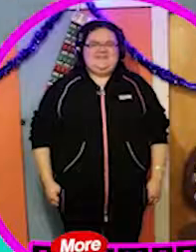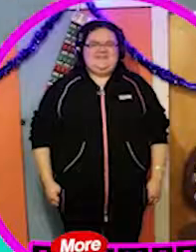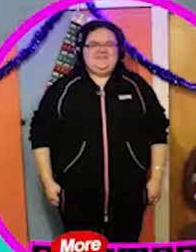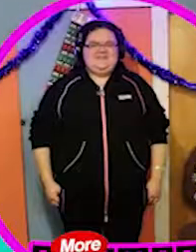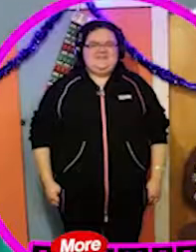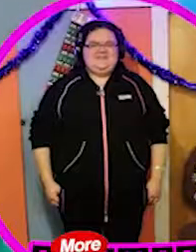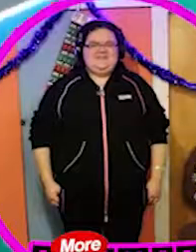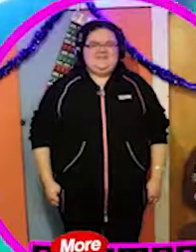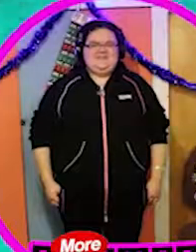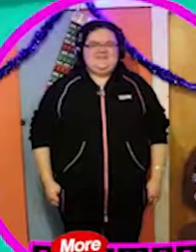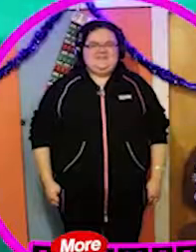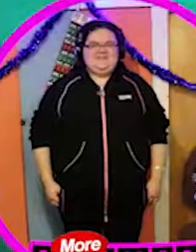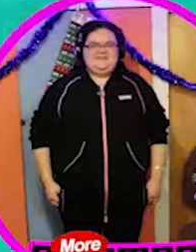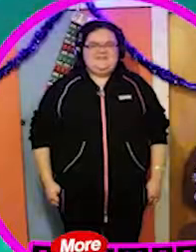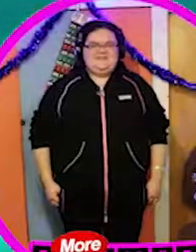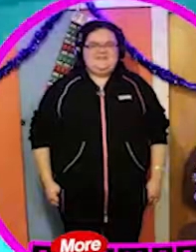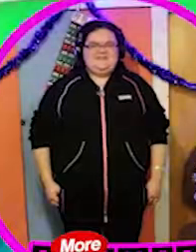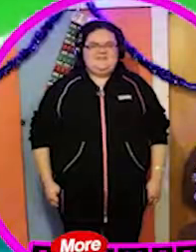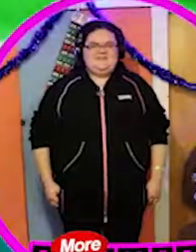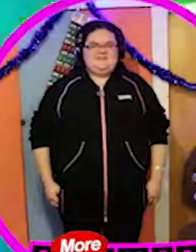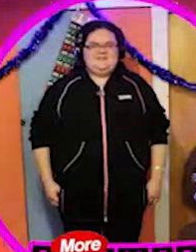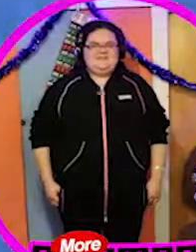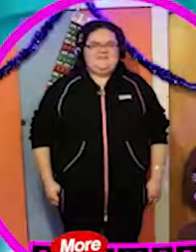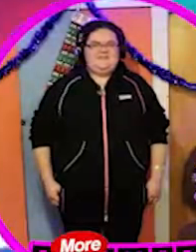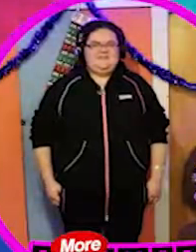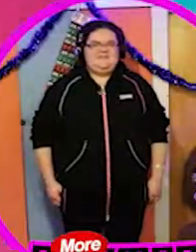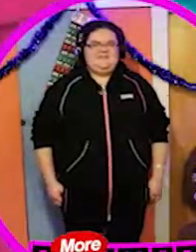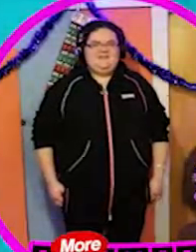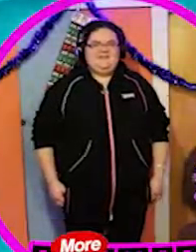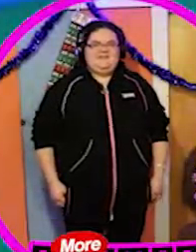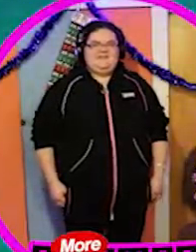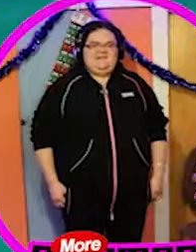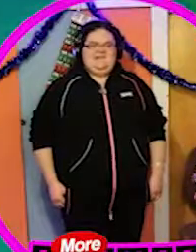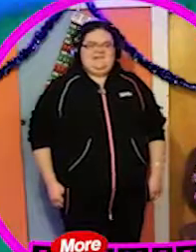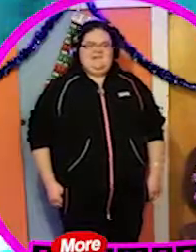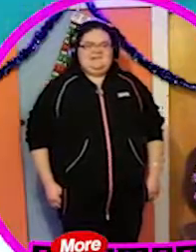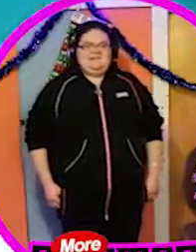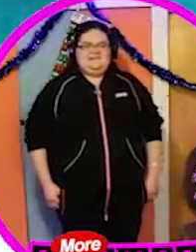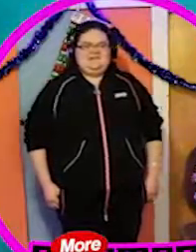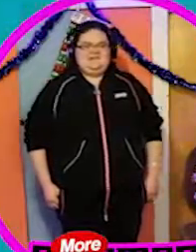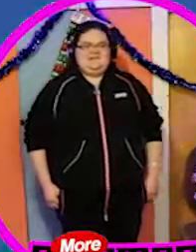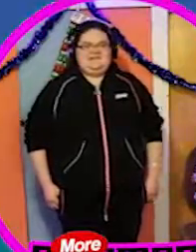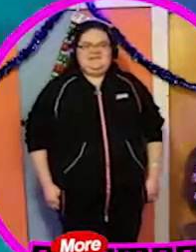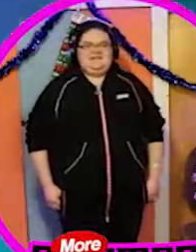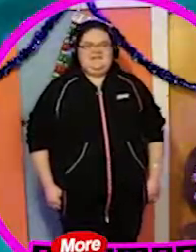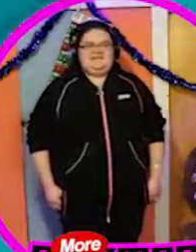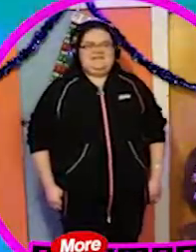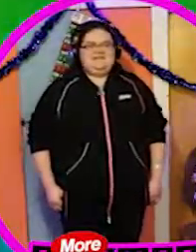left? 15 seconds. Oh, bro, it's over. I'm stuck in a hole.